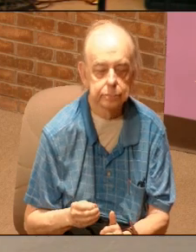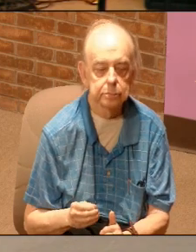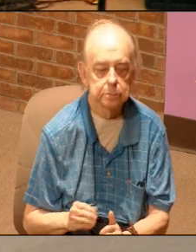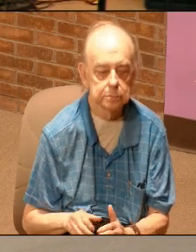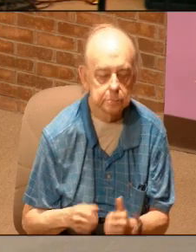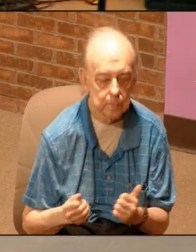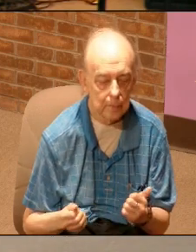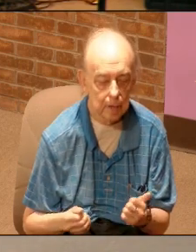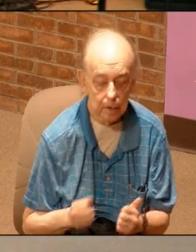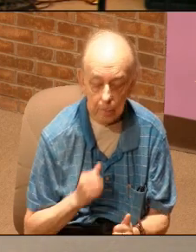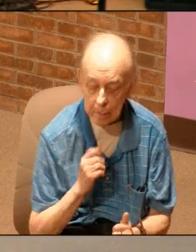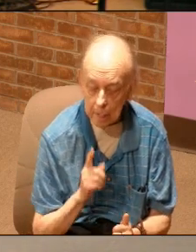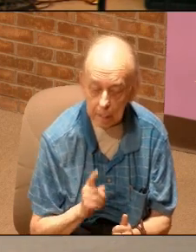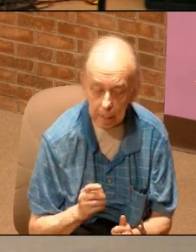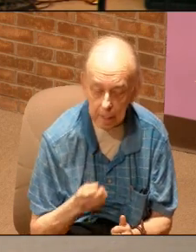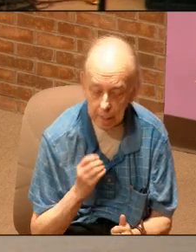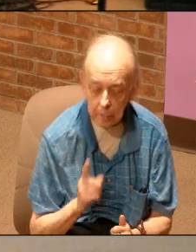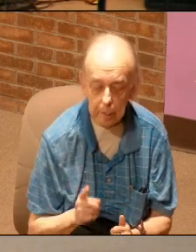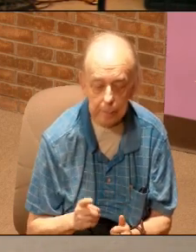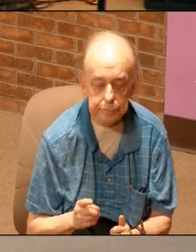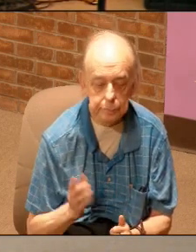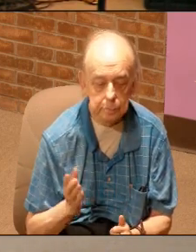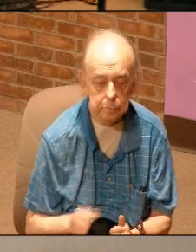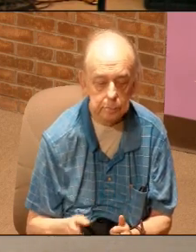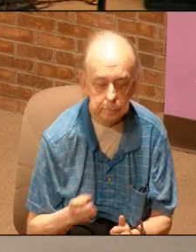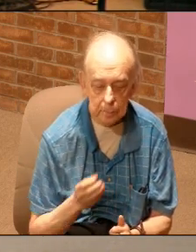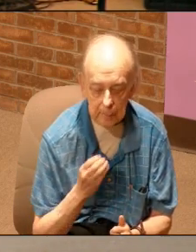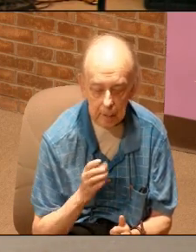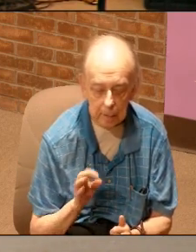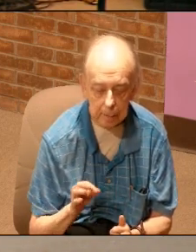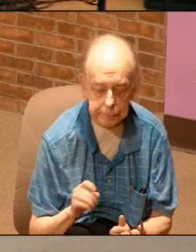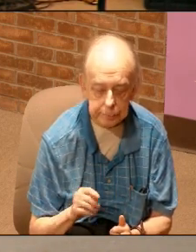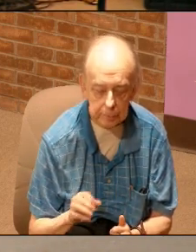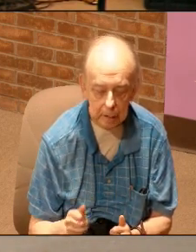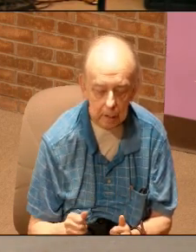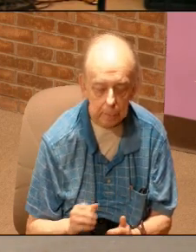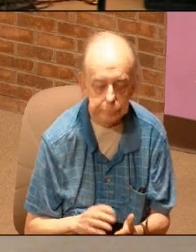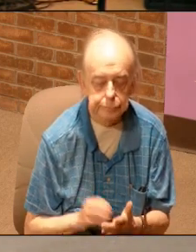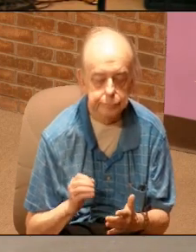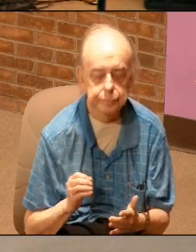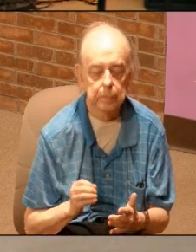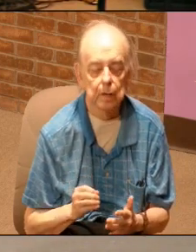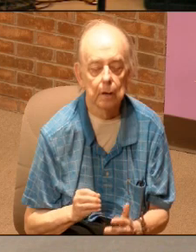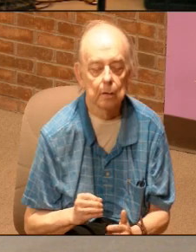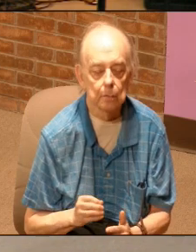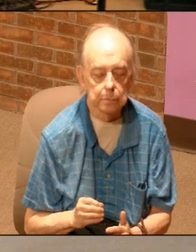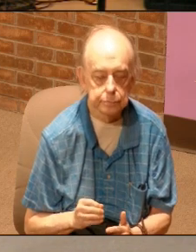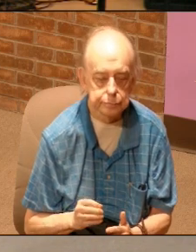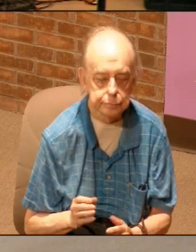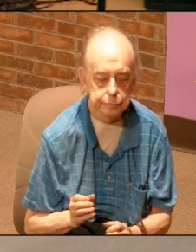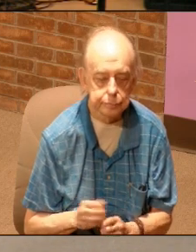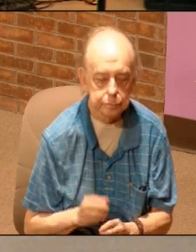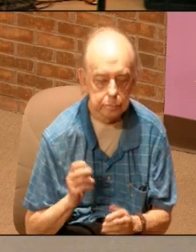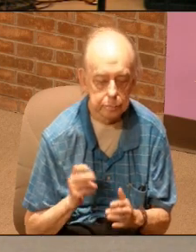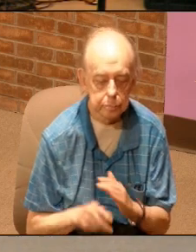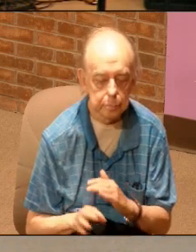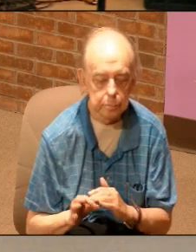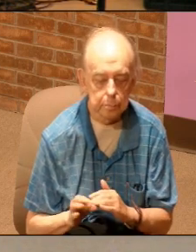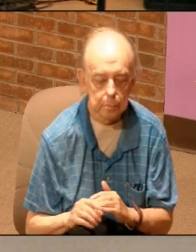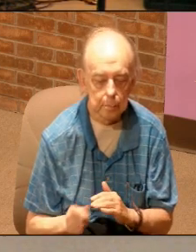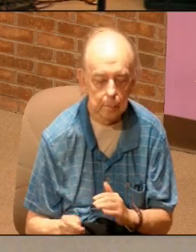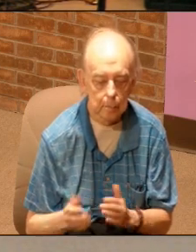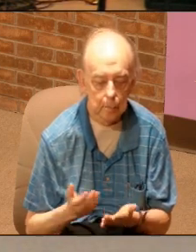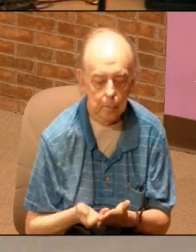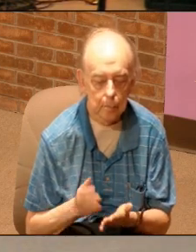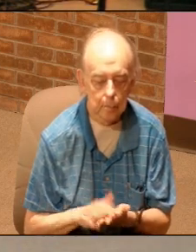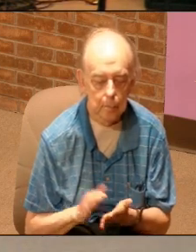ain't going to eat a frog. You'll never eat a frog. But if you learn how to kill the frog, cook